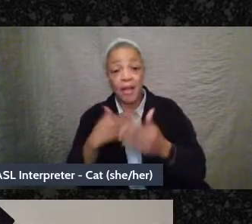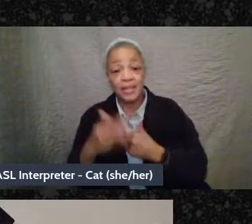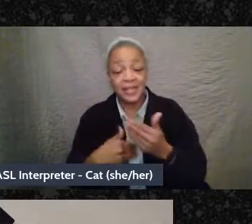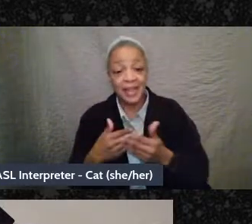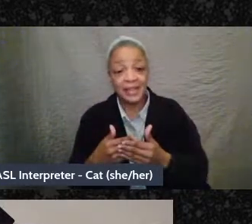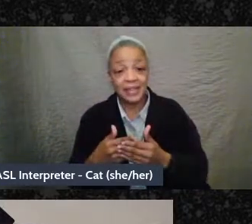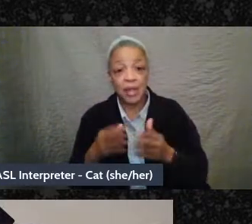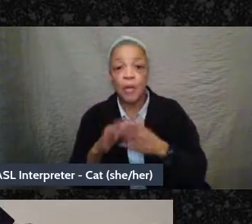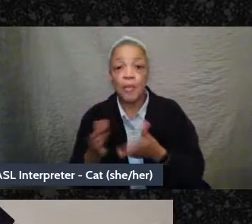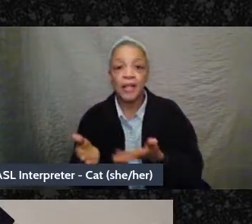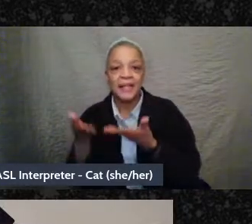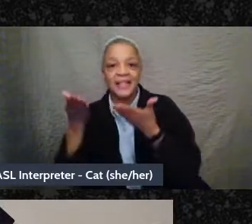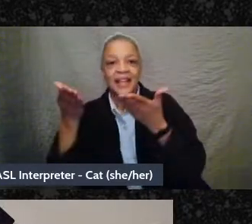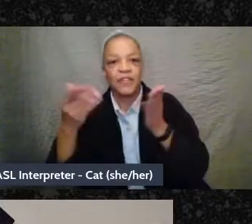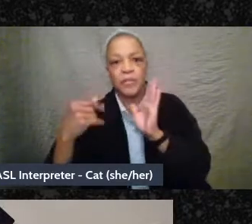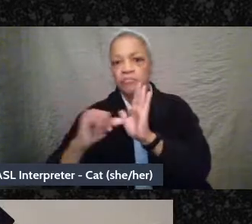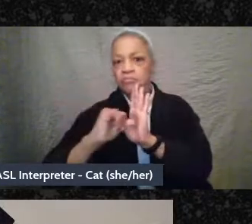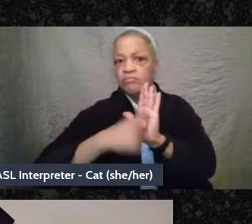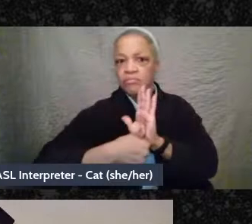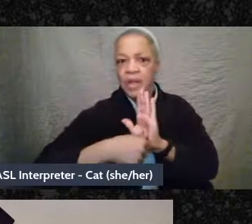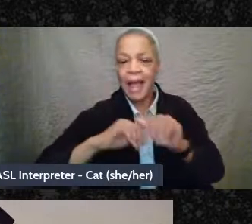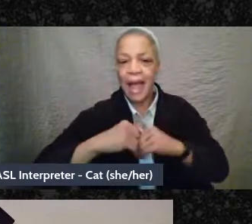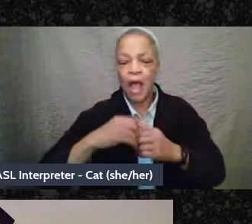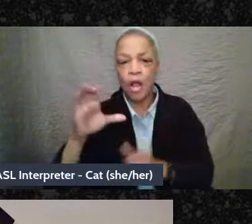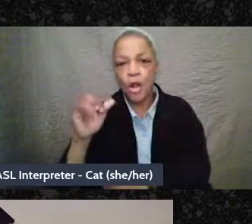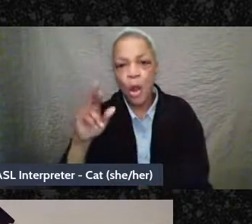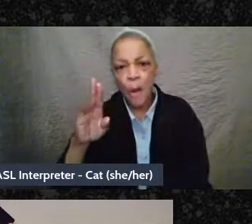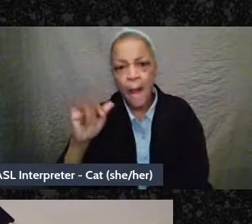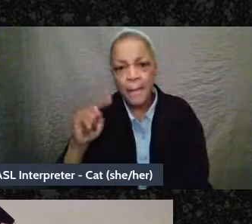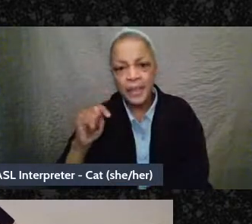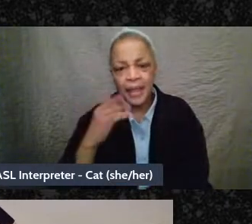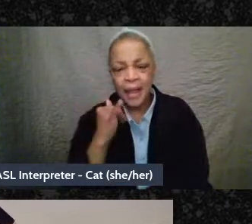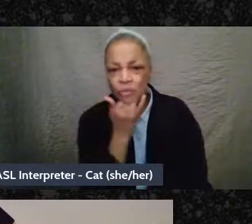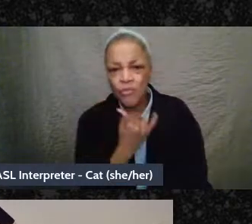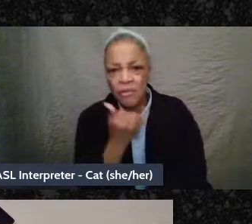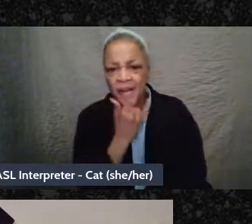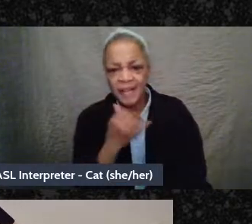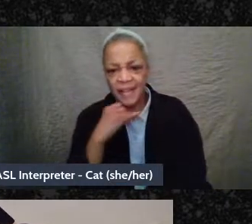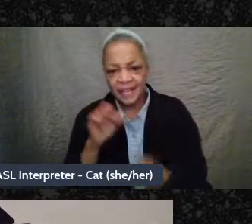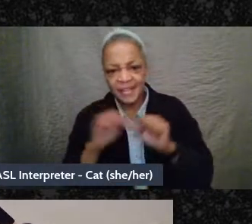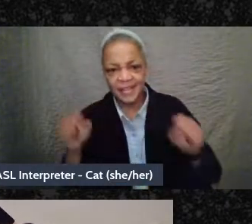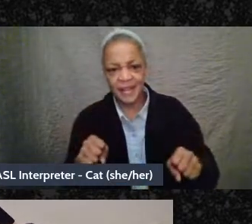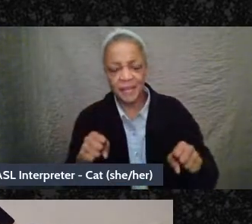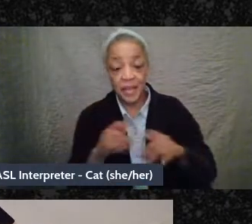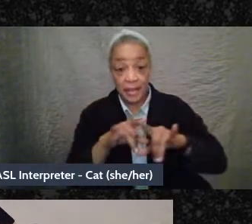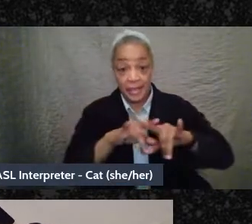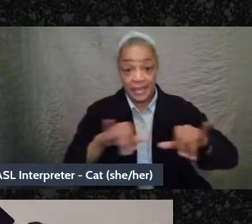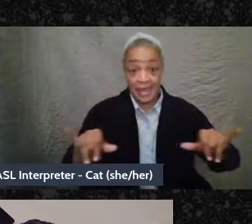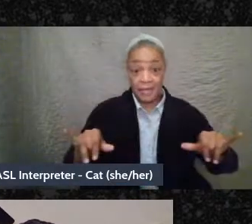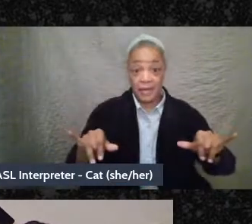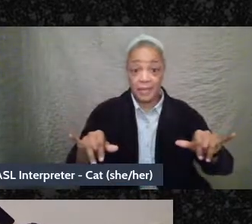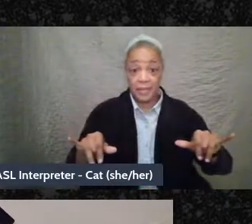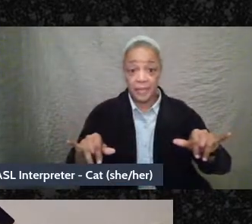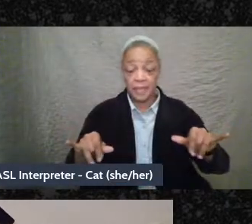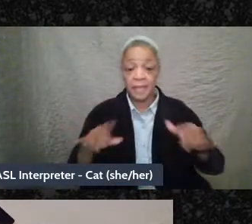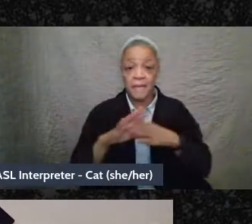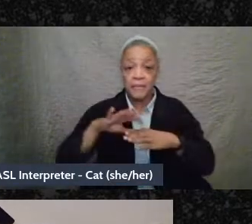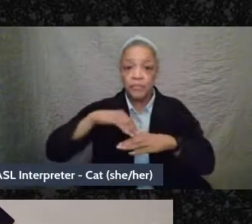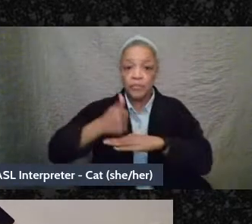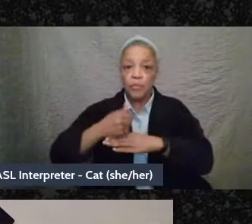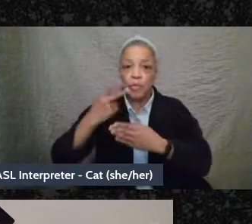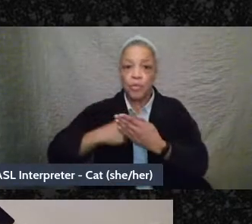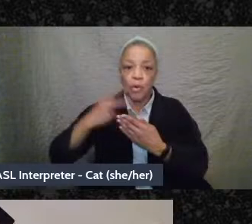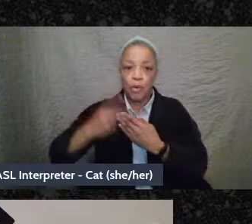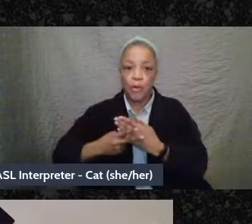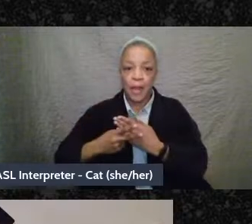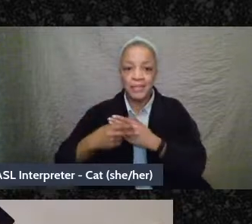lifting up how corrupt and wrong it is. And at the same time, building out programs that exist